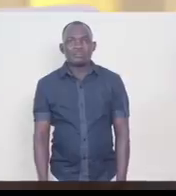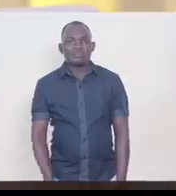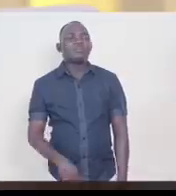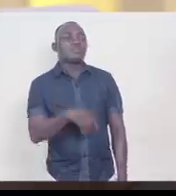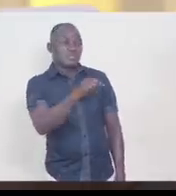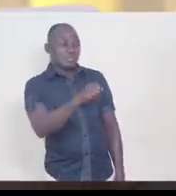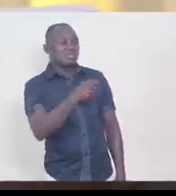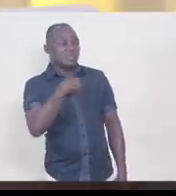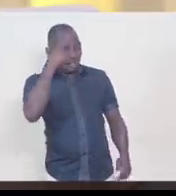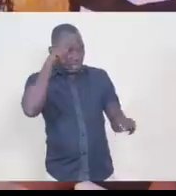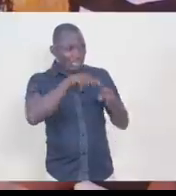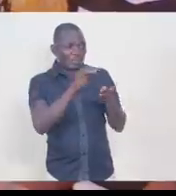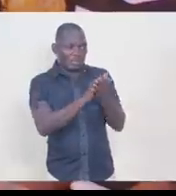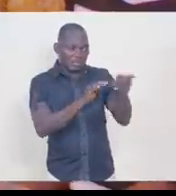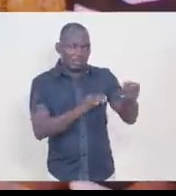Yes, sir.